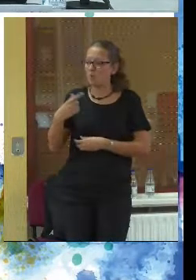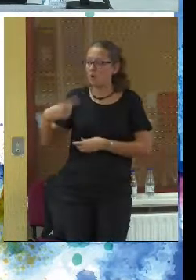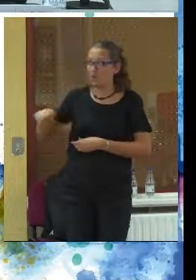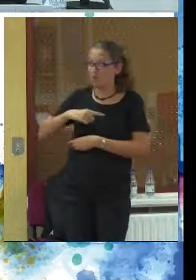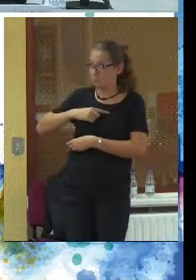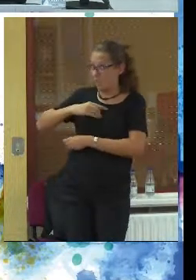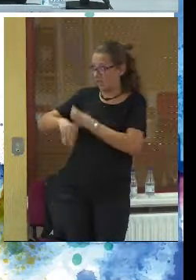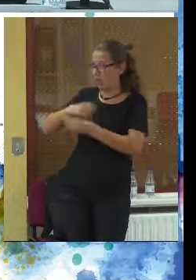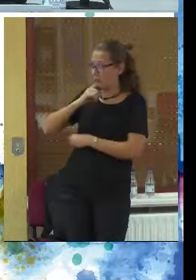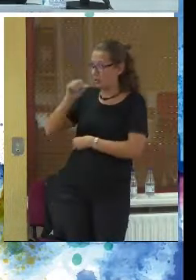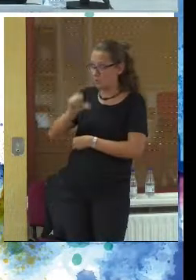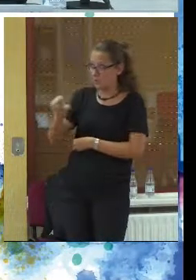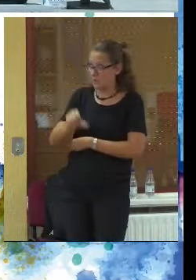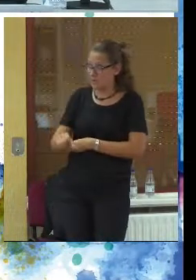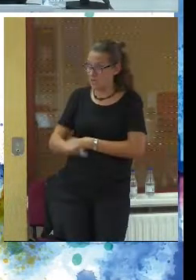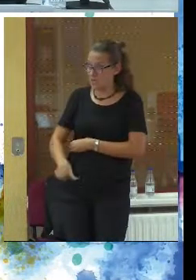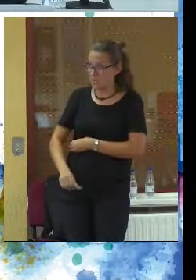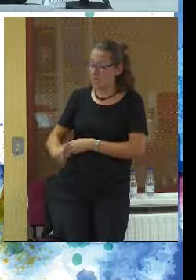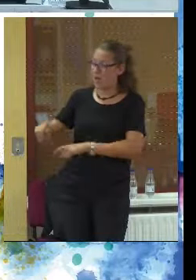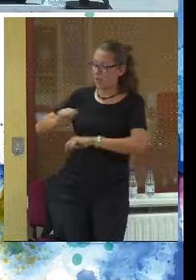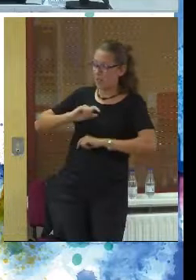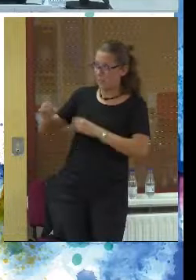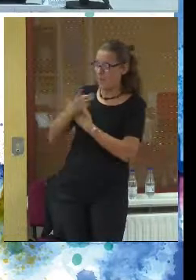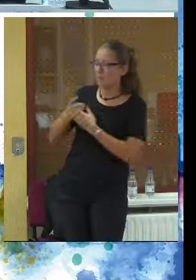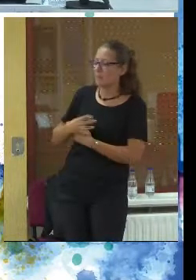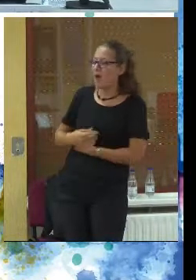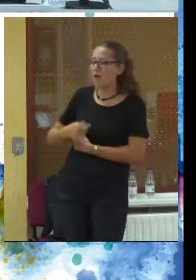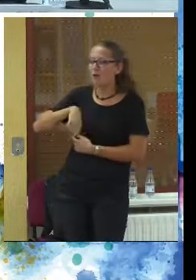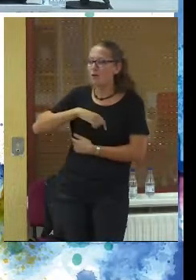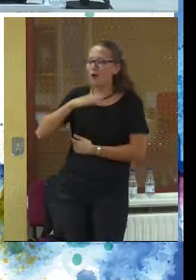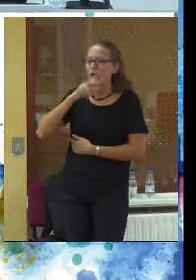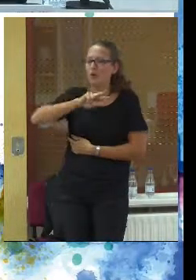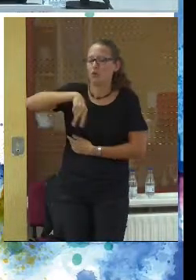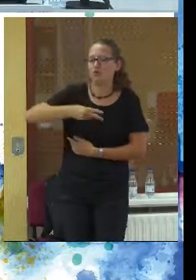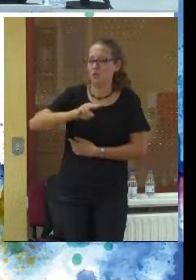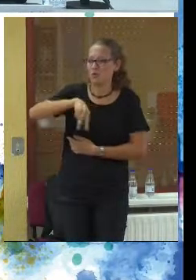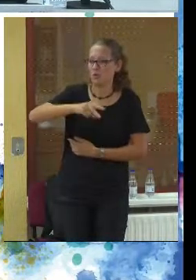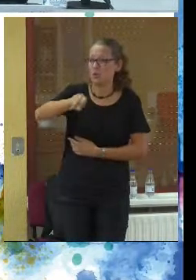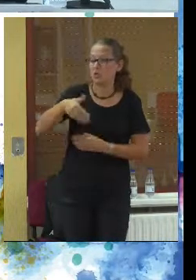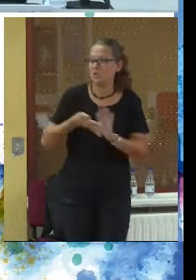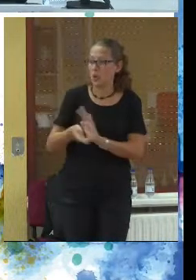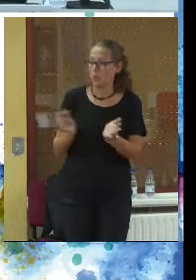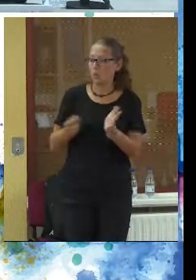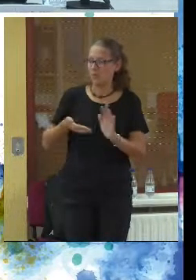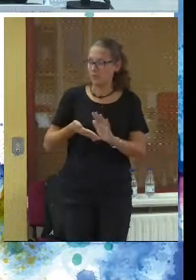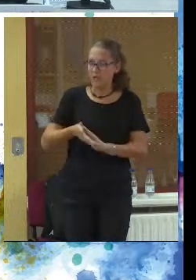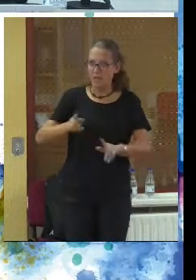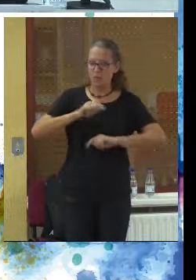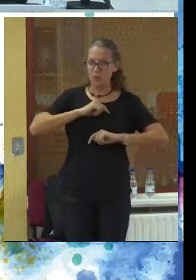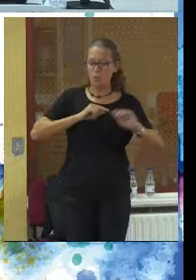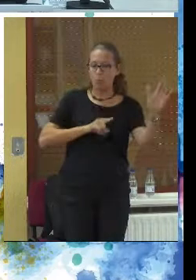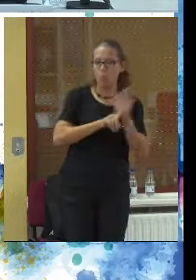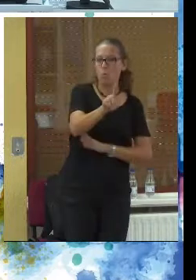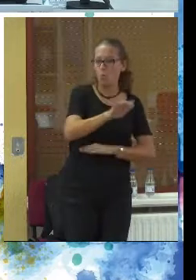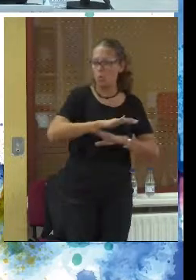information that you're giving us on a weekly basis, we will have it every 2 hours, and that is most valuable.